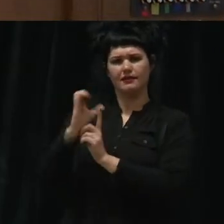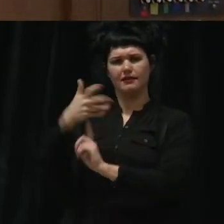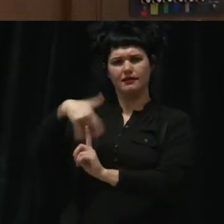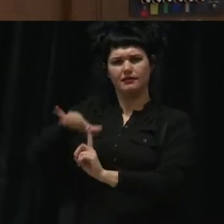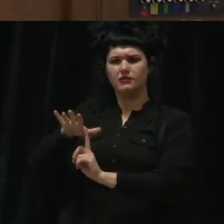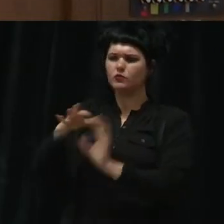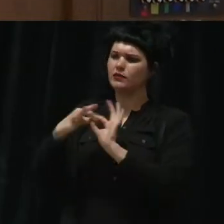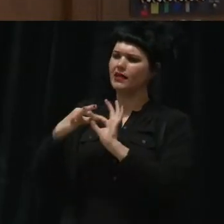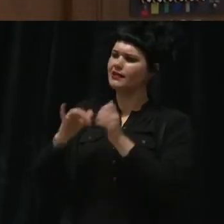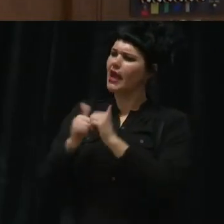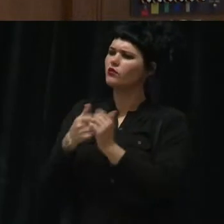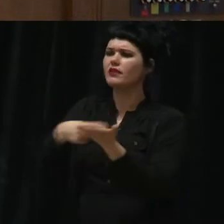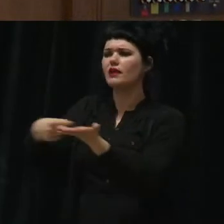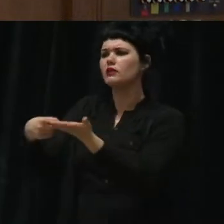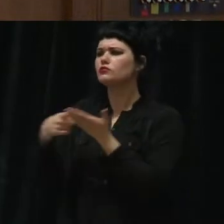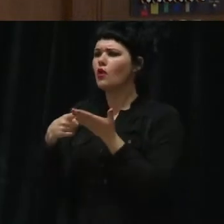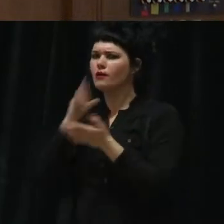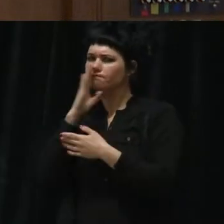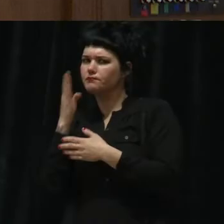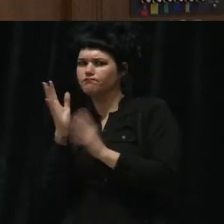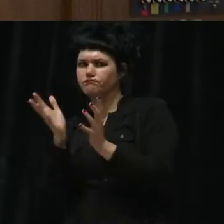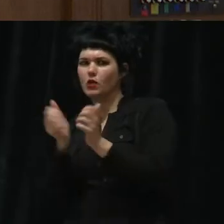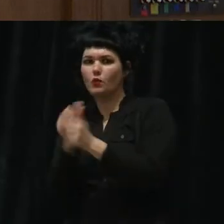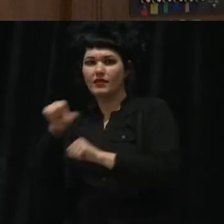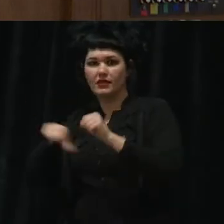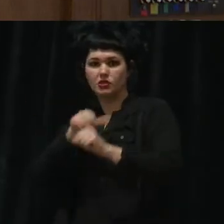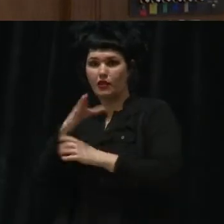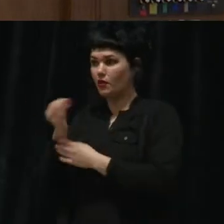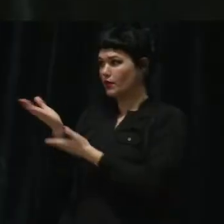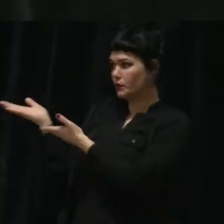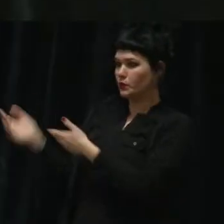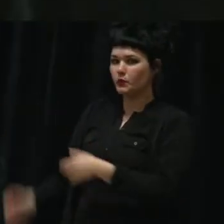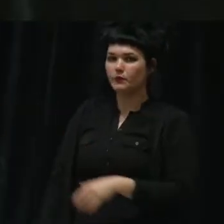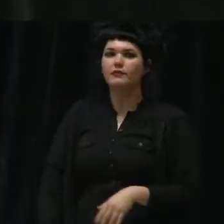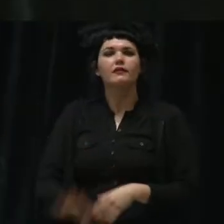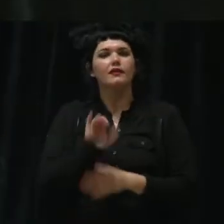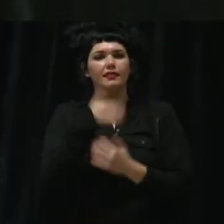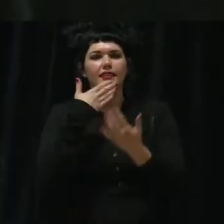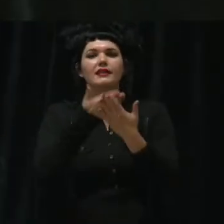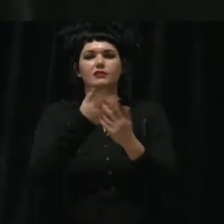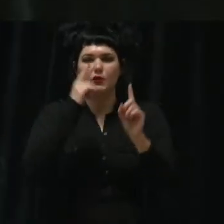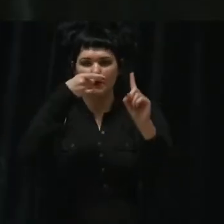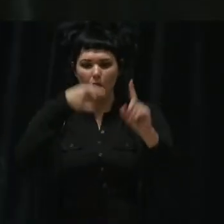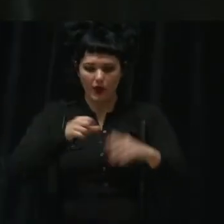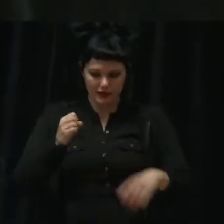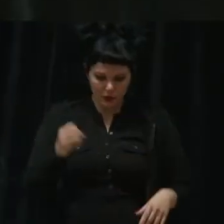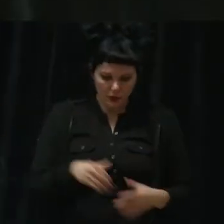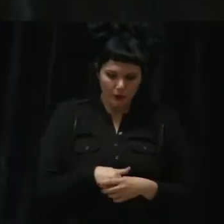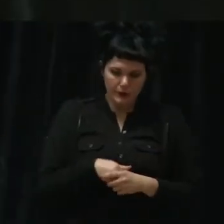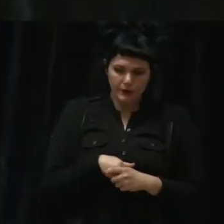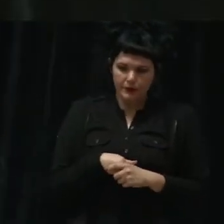they talk to each other and talk to you. So that's a good point. So